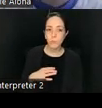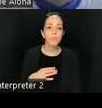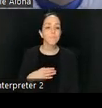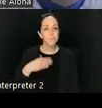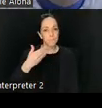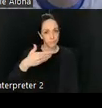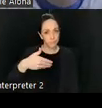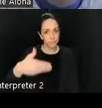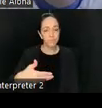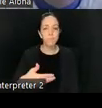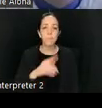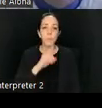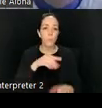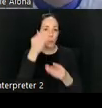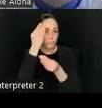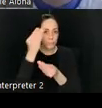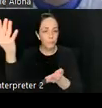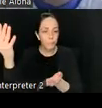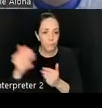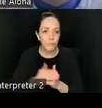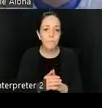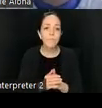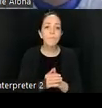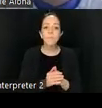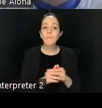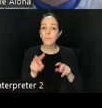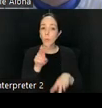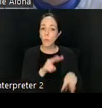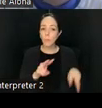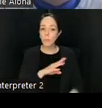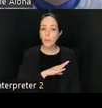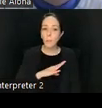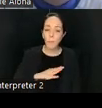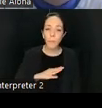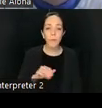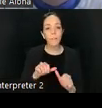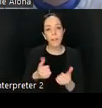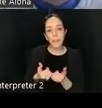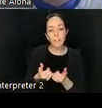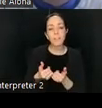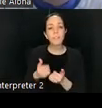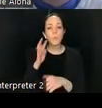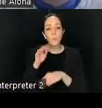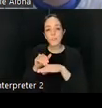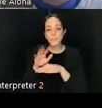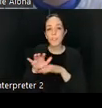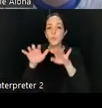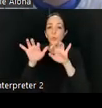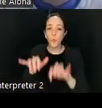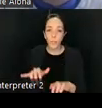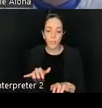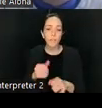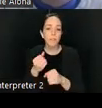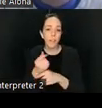to city council. The oversight board and agency will publish a written annual report with executive summary by